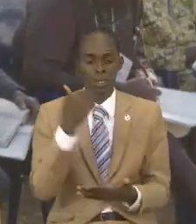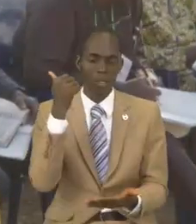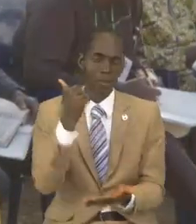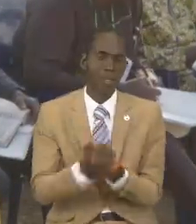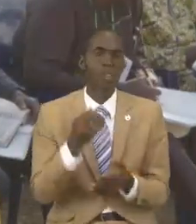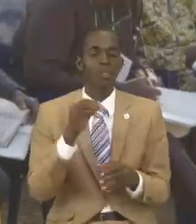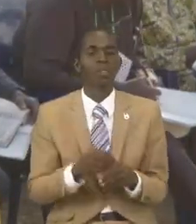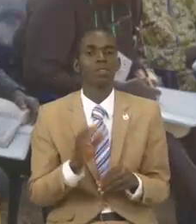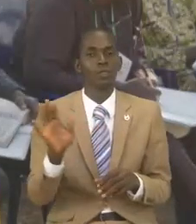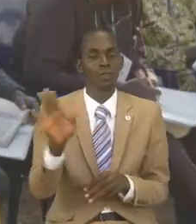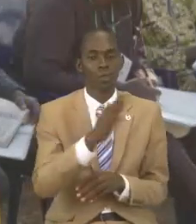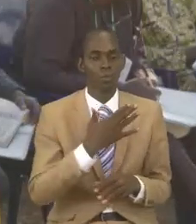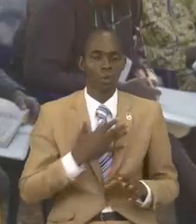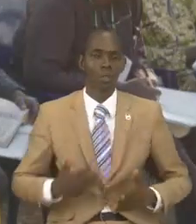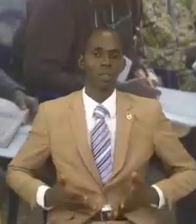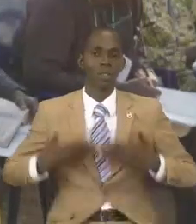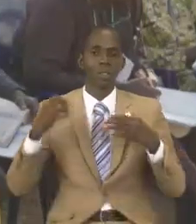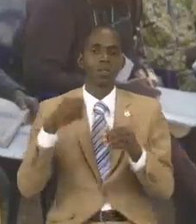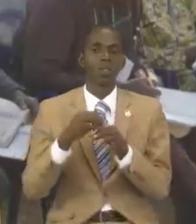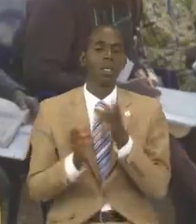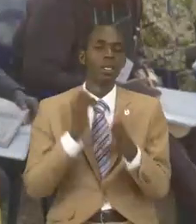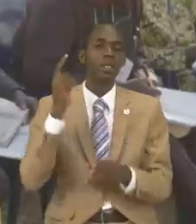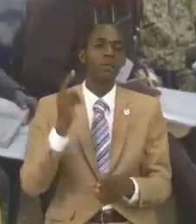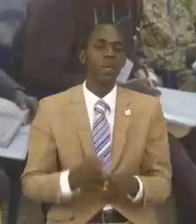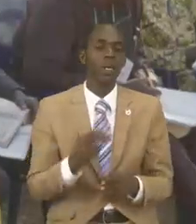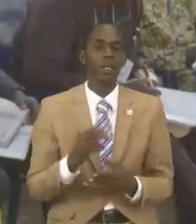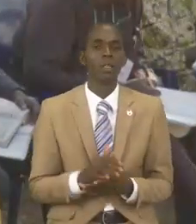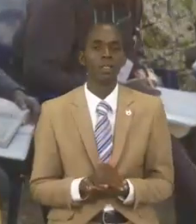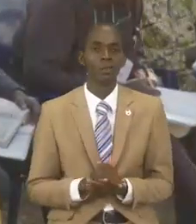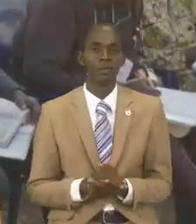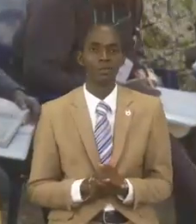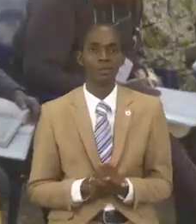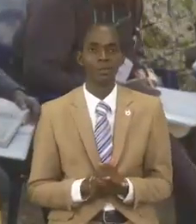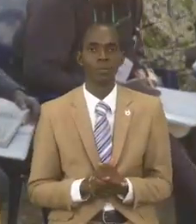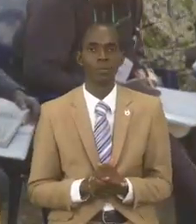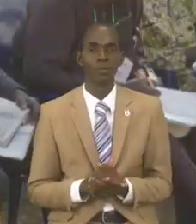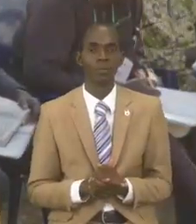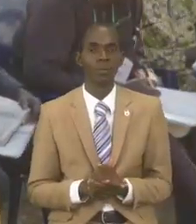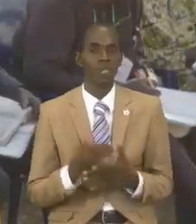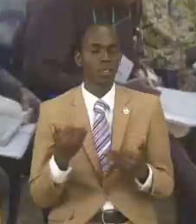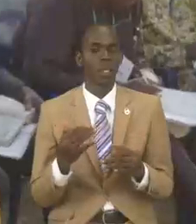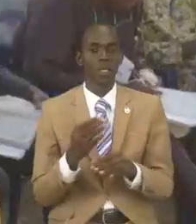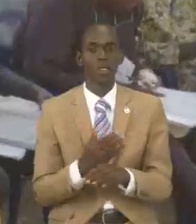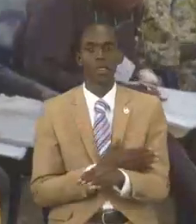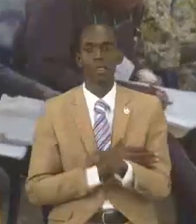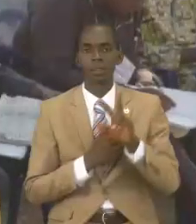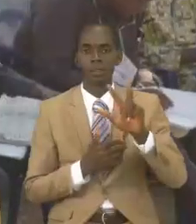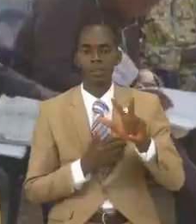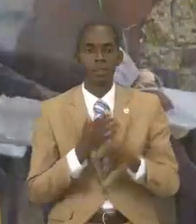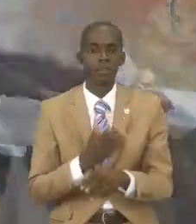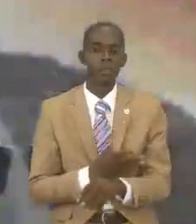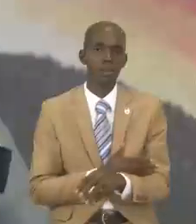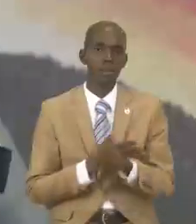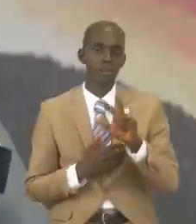every one of our lives, in Jesus' name. Come and look at number three here. Number three,